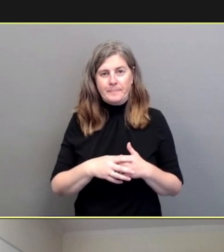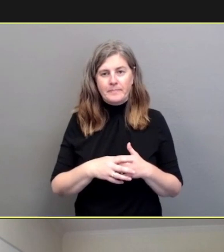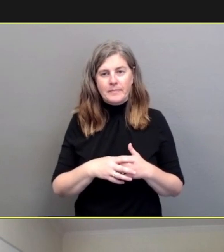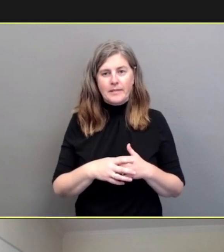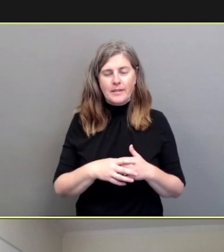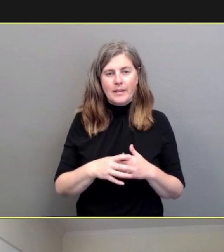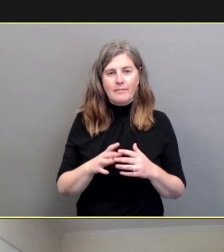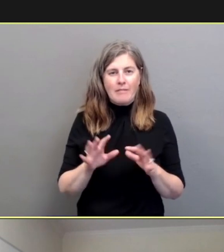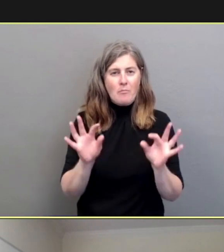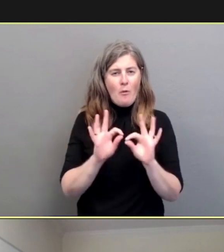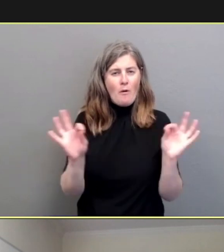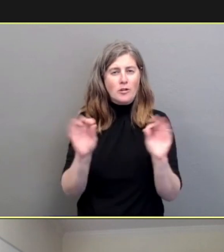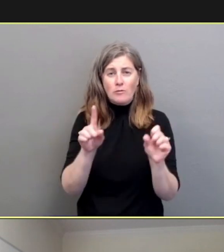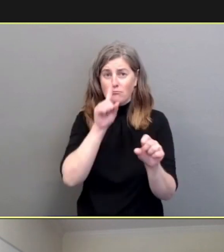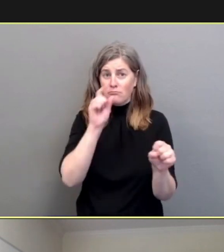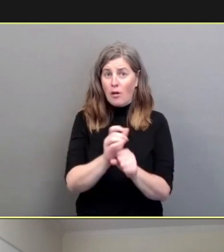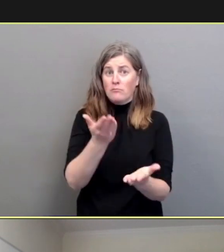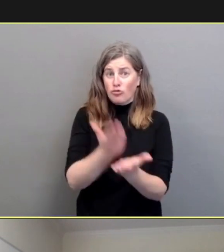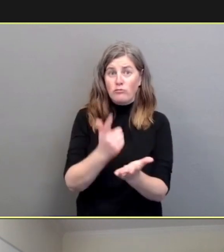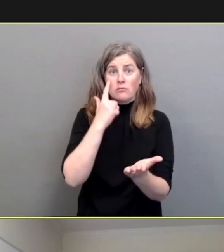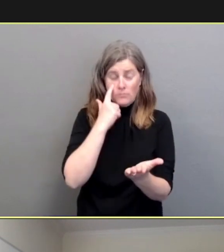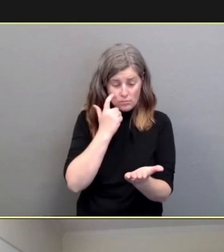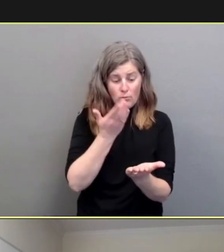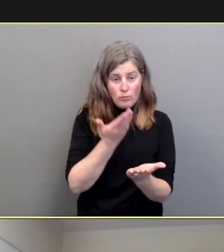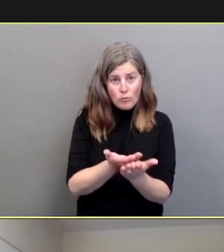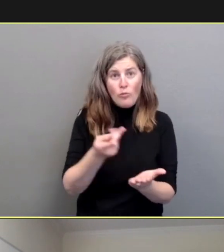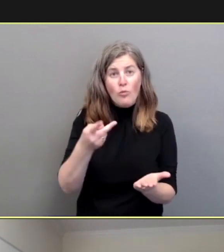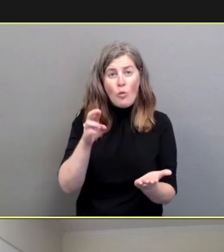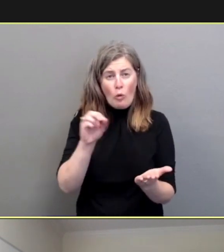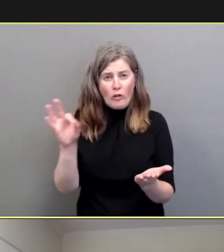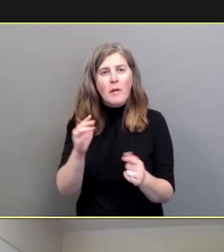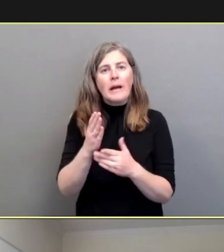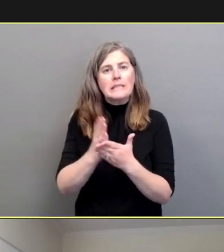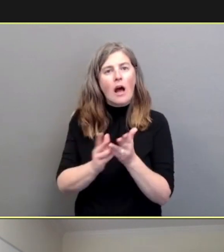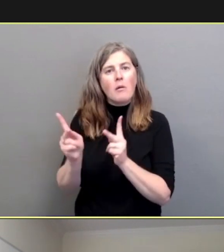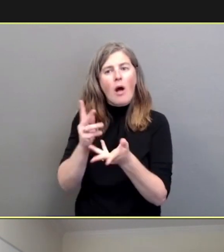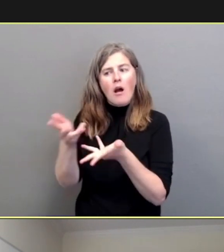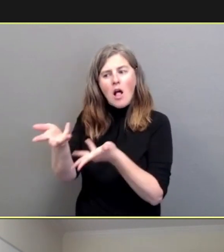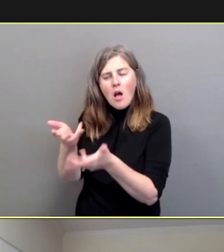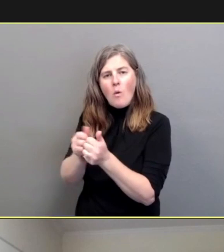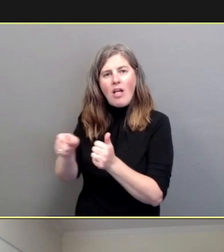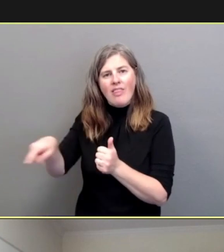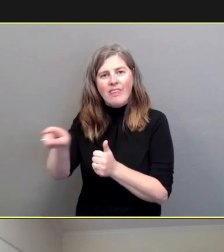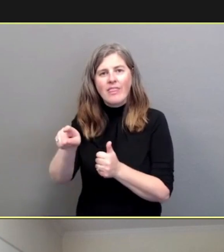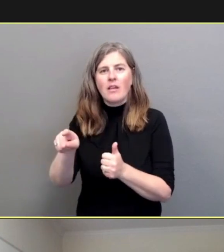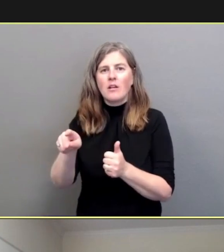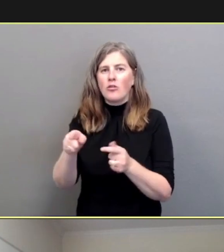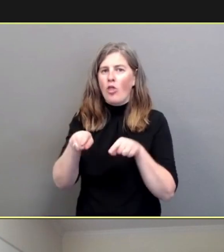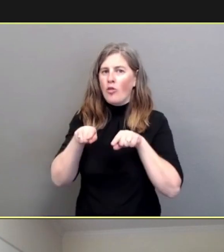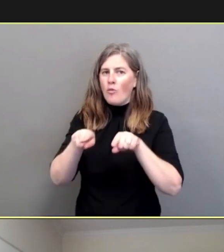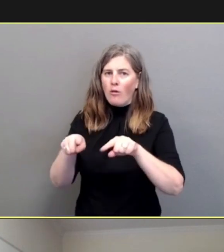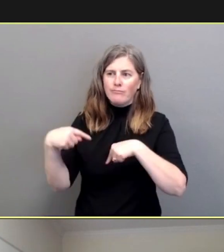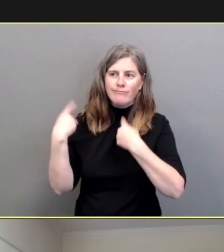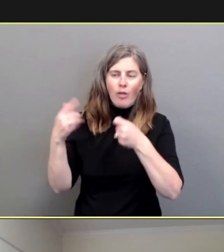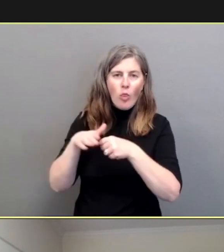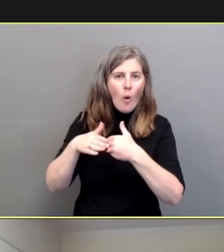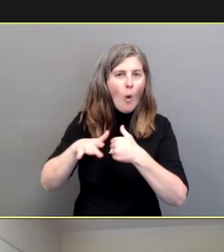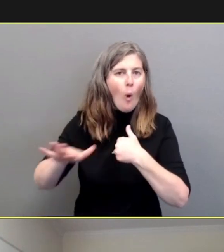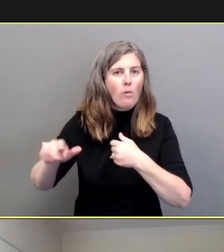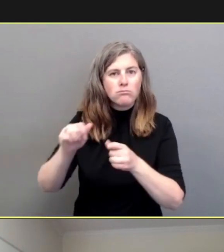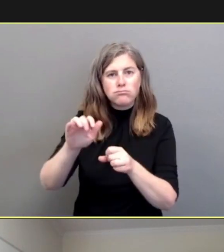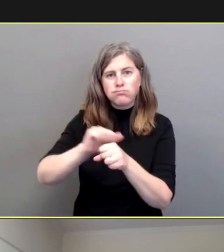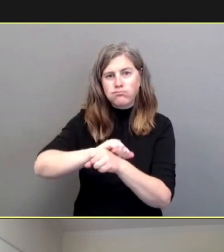have verification and evidence for your sources. But some people I've been working with for the whole pandemic, who I highly